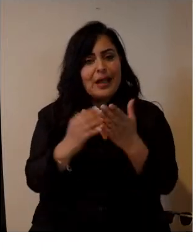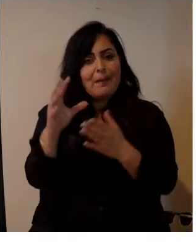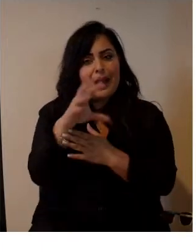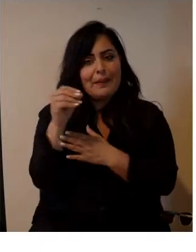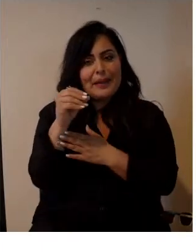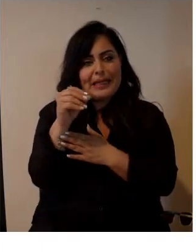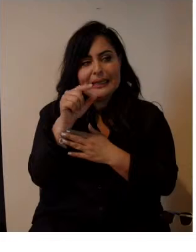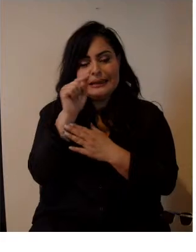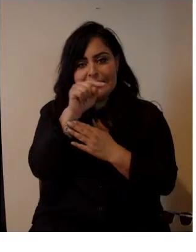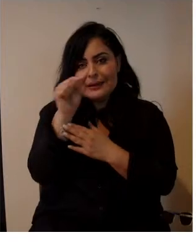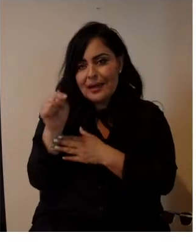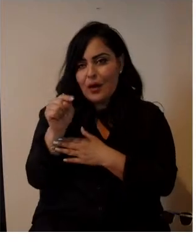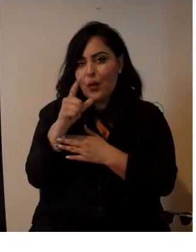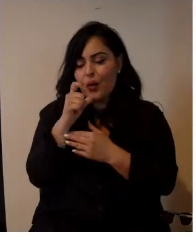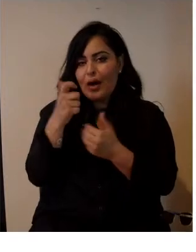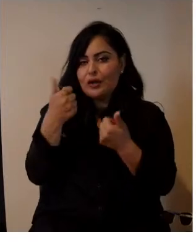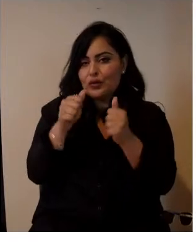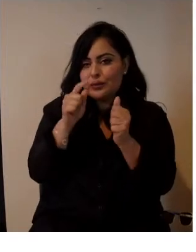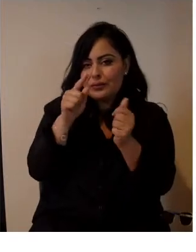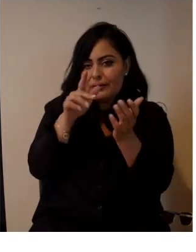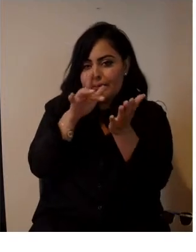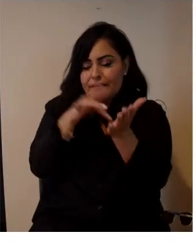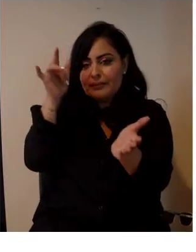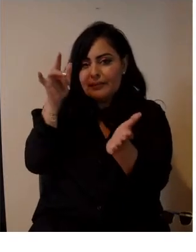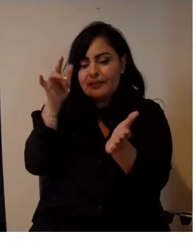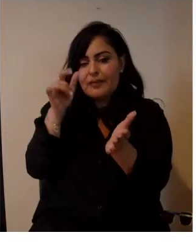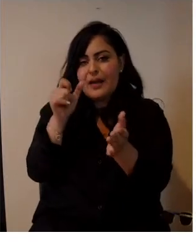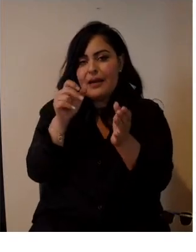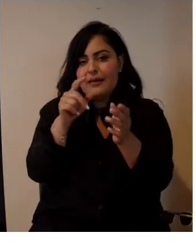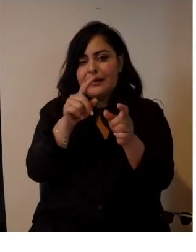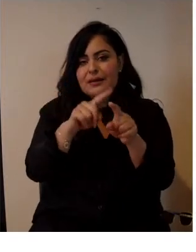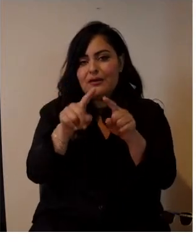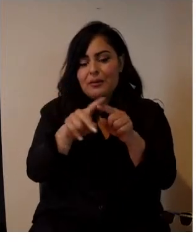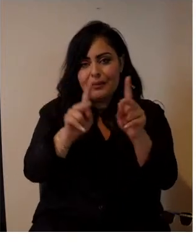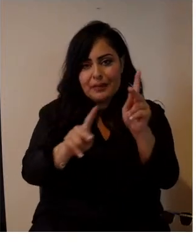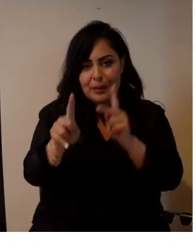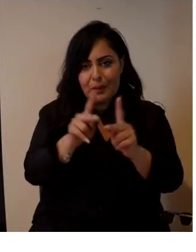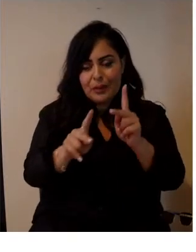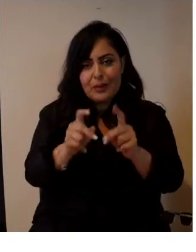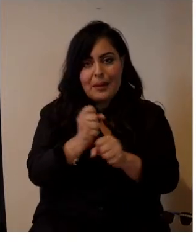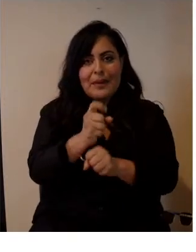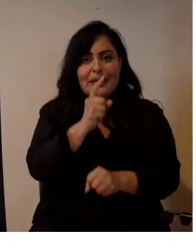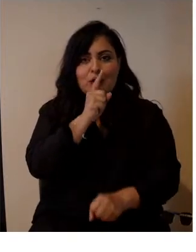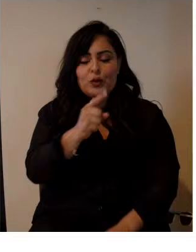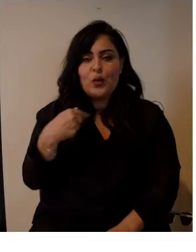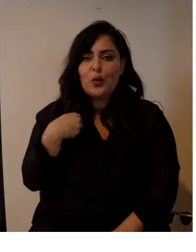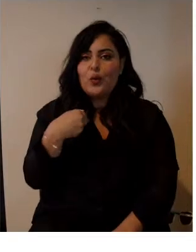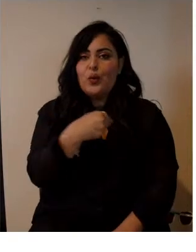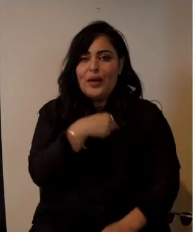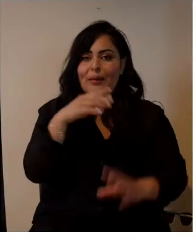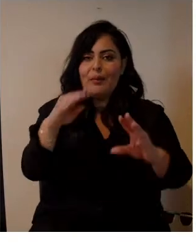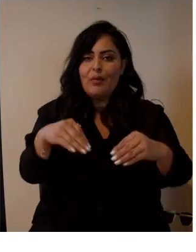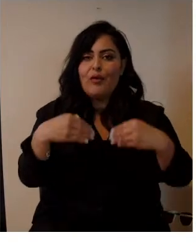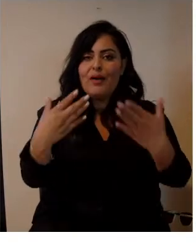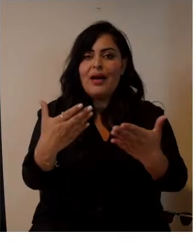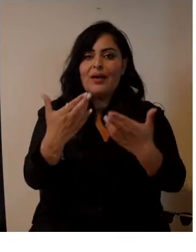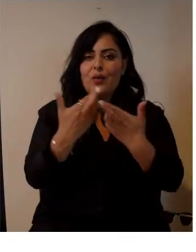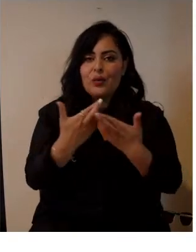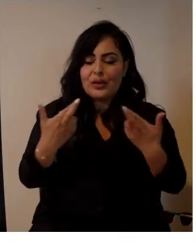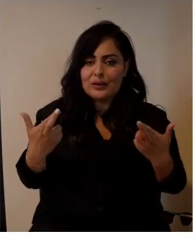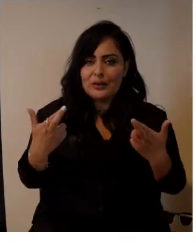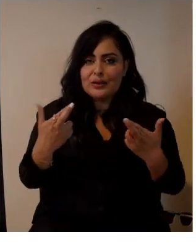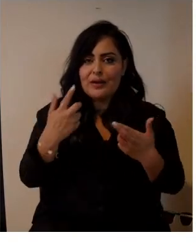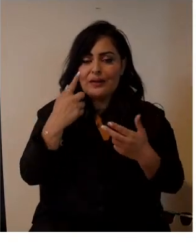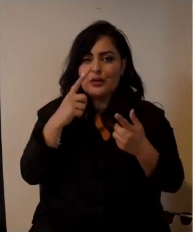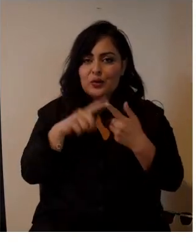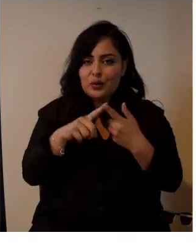out there that are preying on individuals, and I want to make sure that we provide resources to